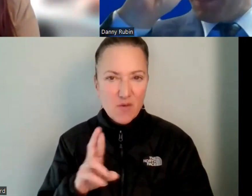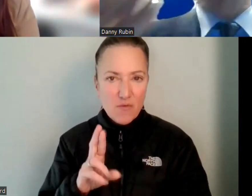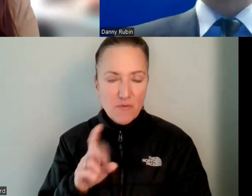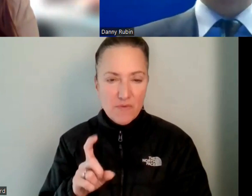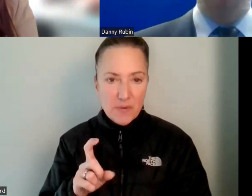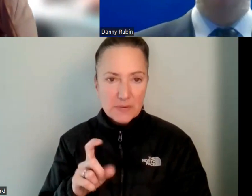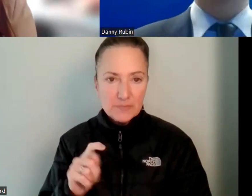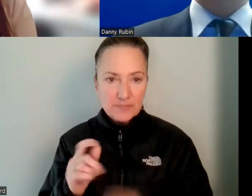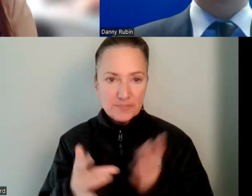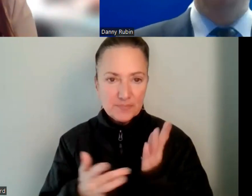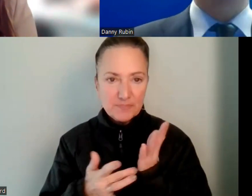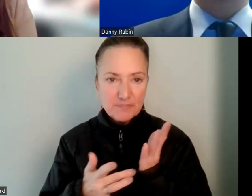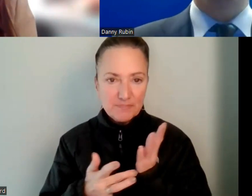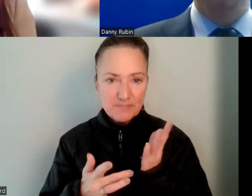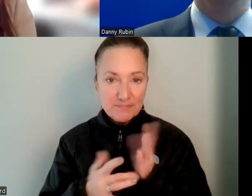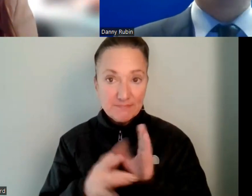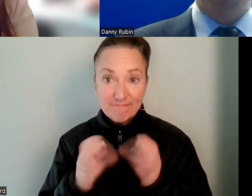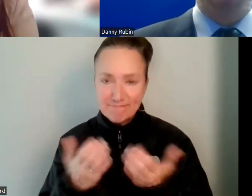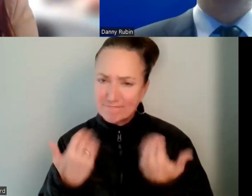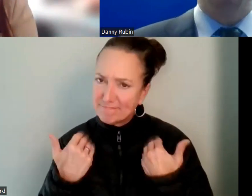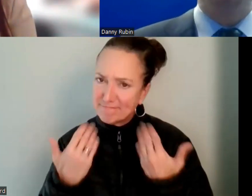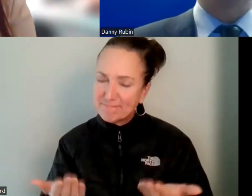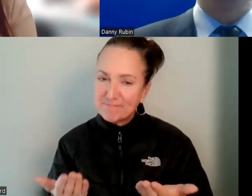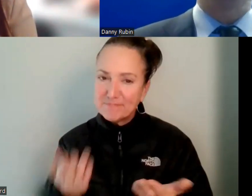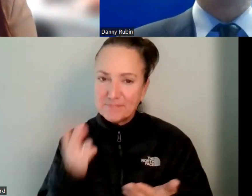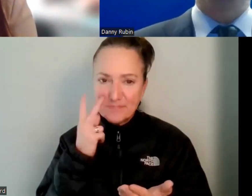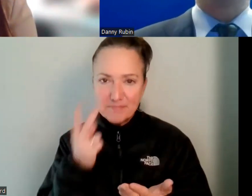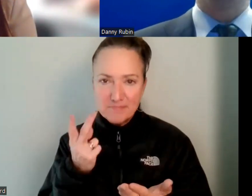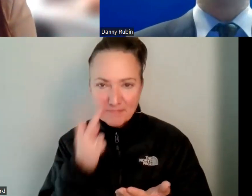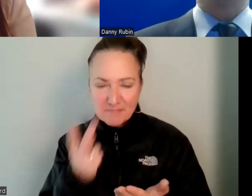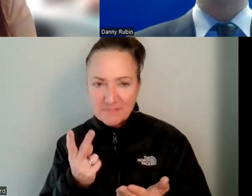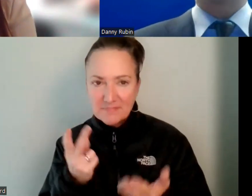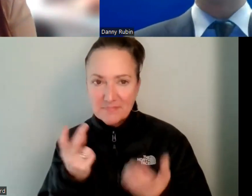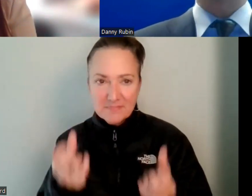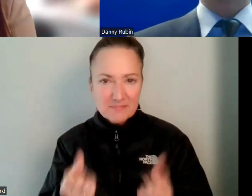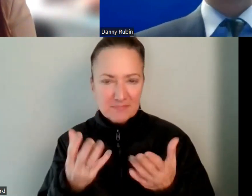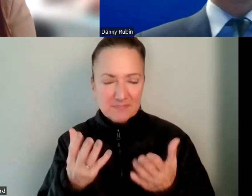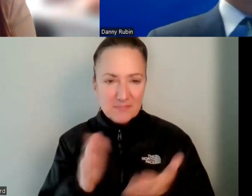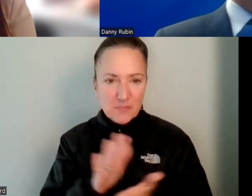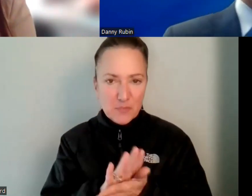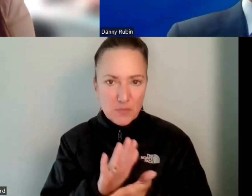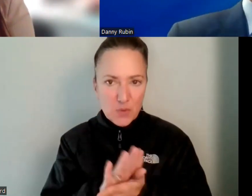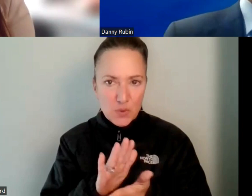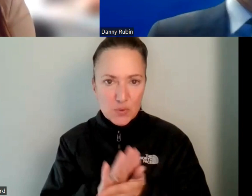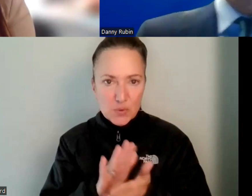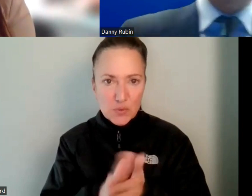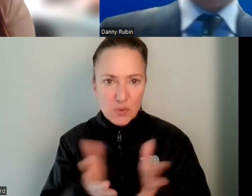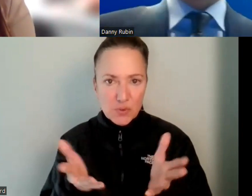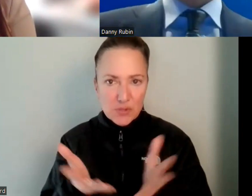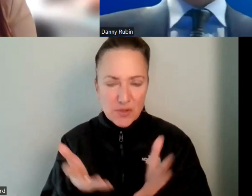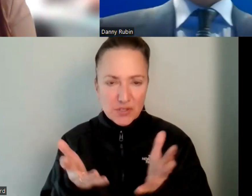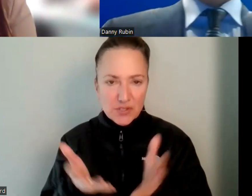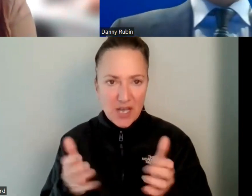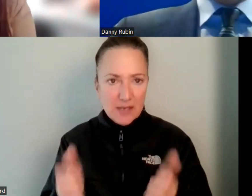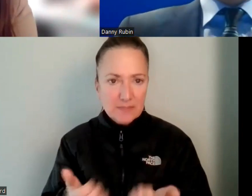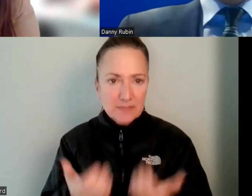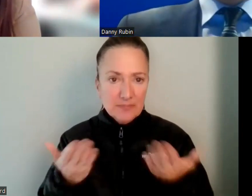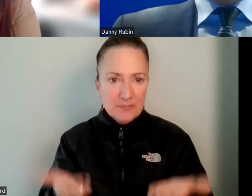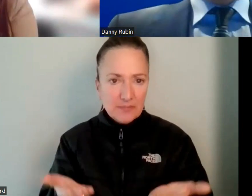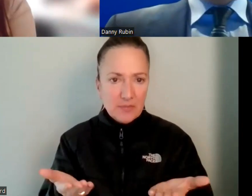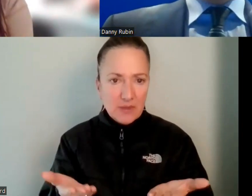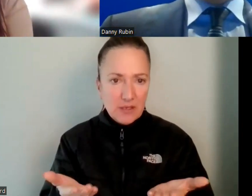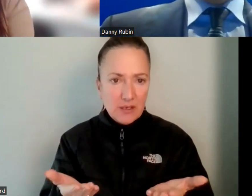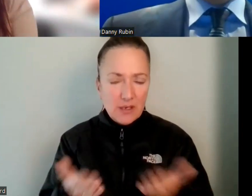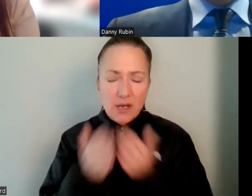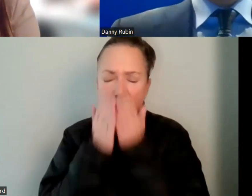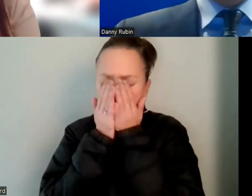really recommend you to. And I saw so many, schools on the chat that were offering this class, and really good for